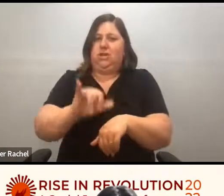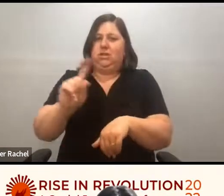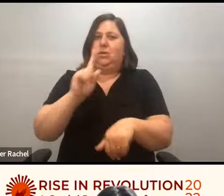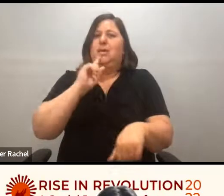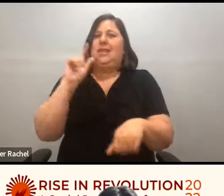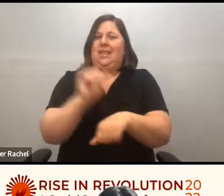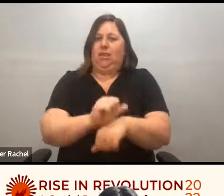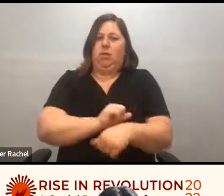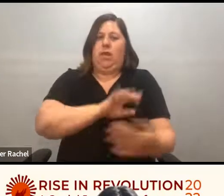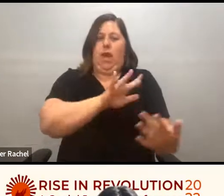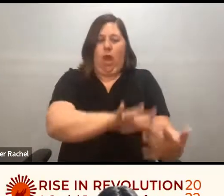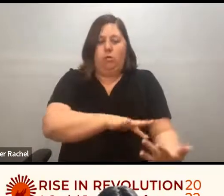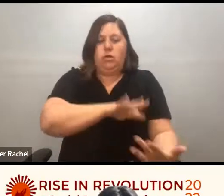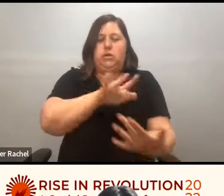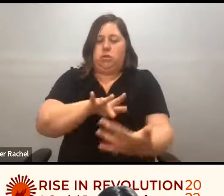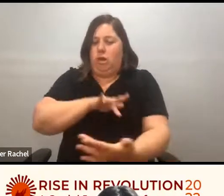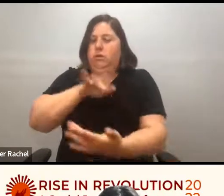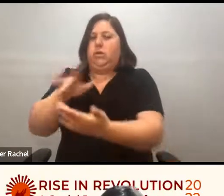do outreach to